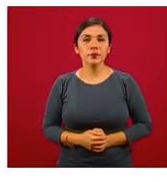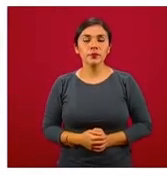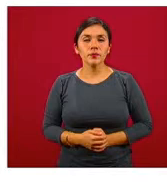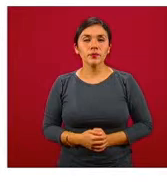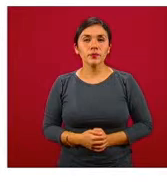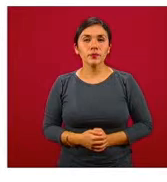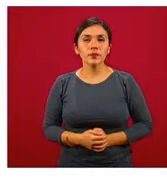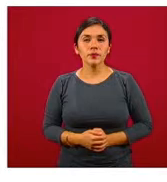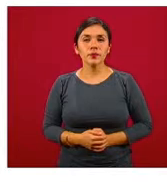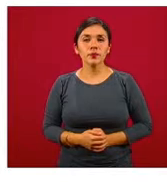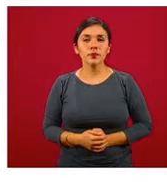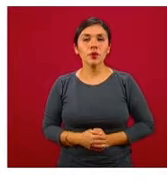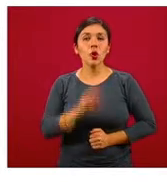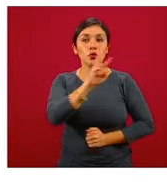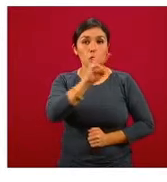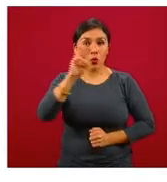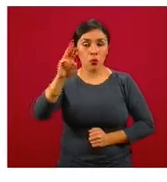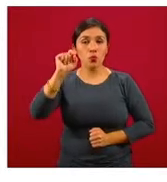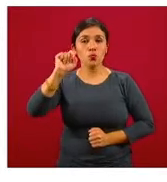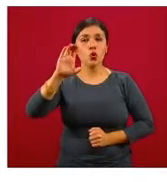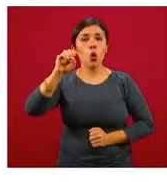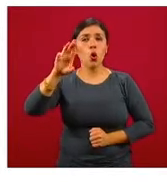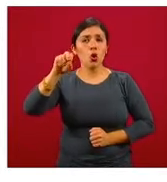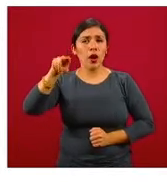Tenemos en la On our página website,